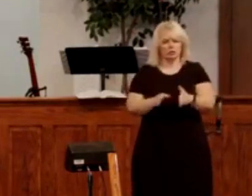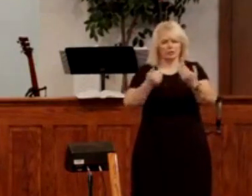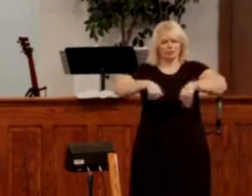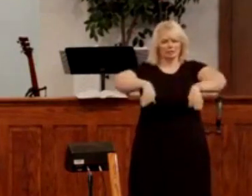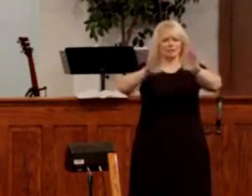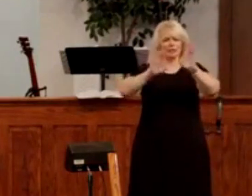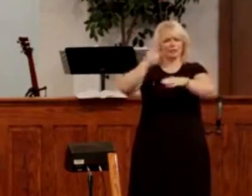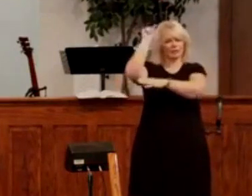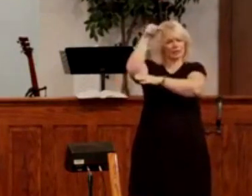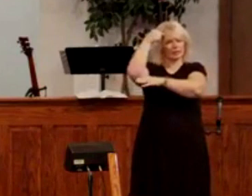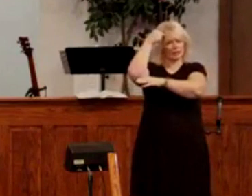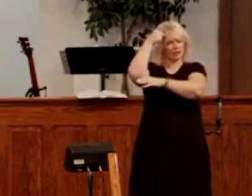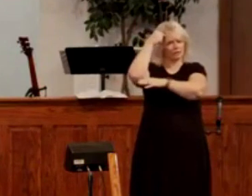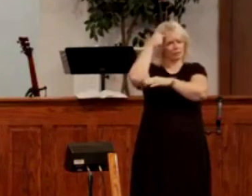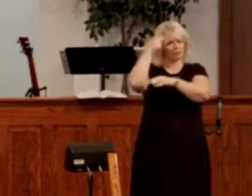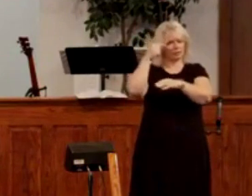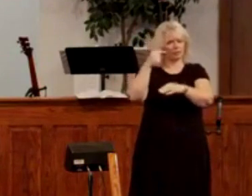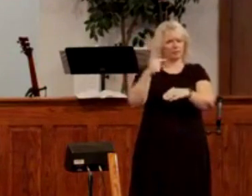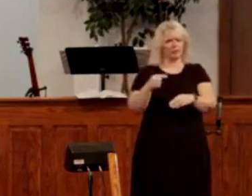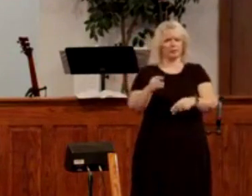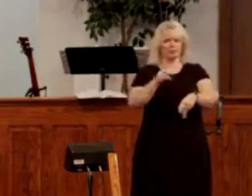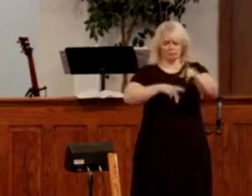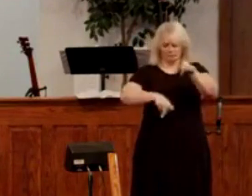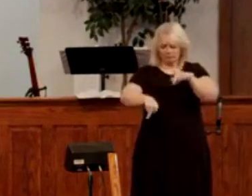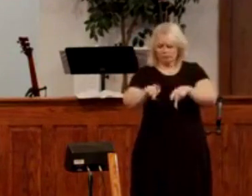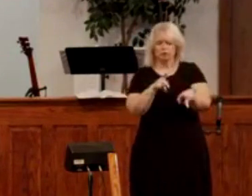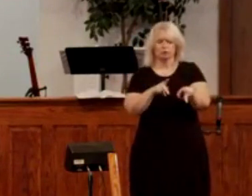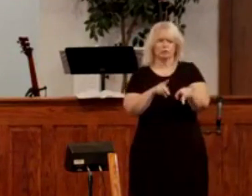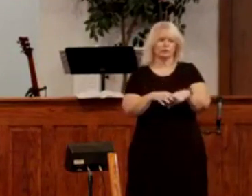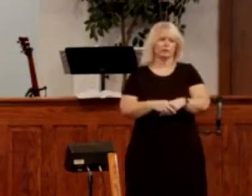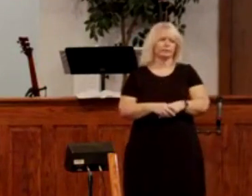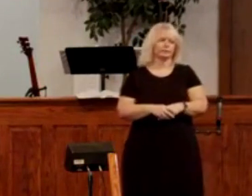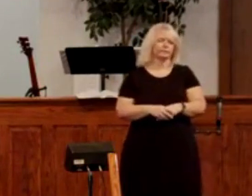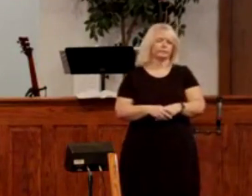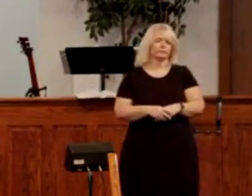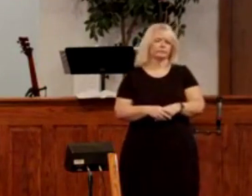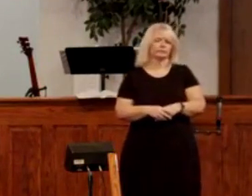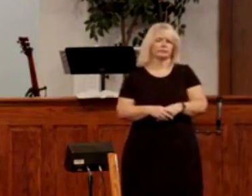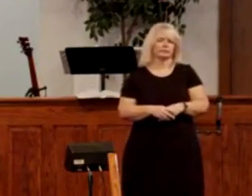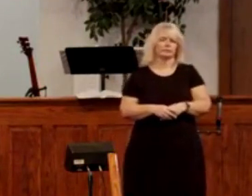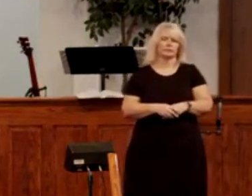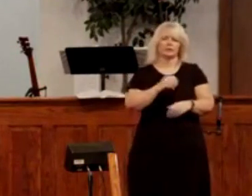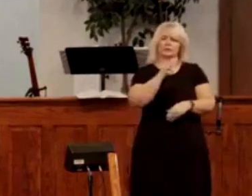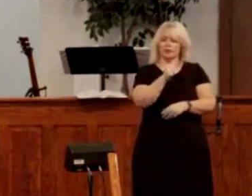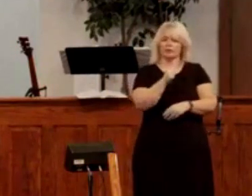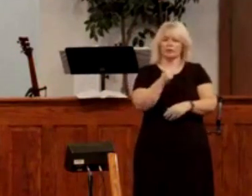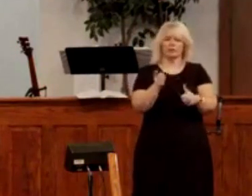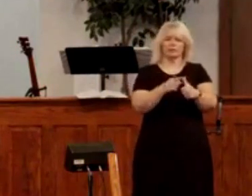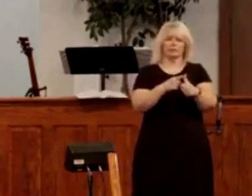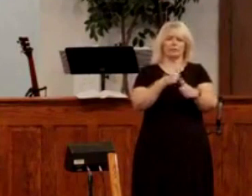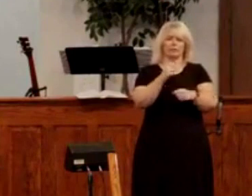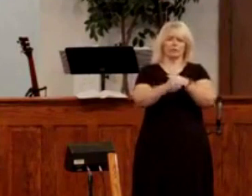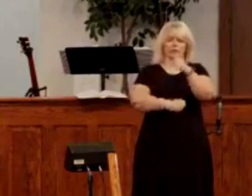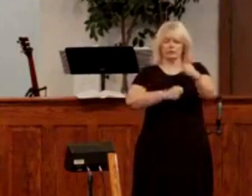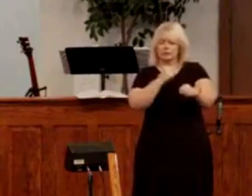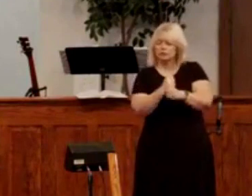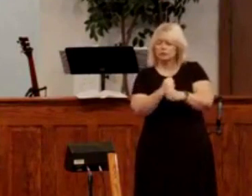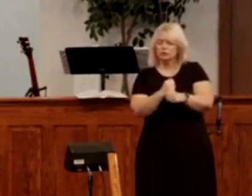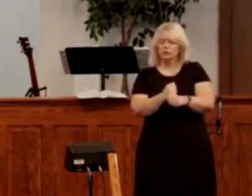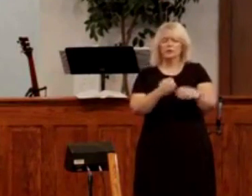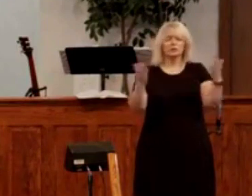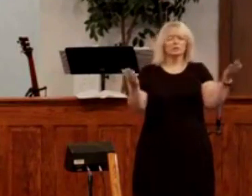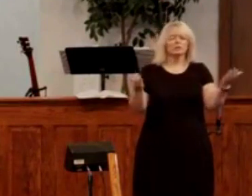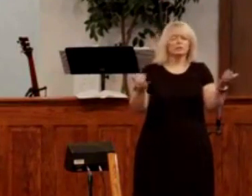officials. Submit to government officials. And guess what? That wasn't just for the first century. That's for the 21st century as